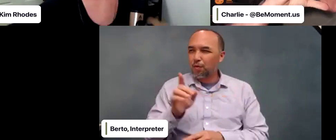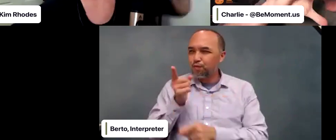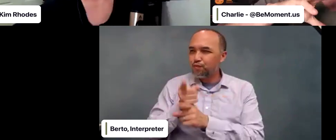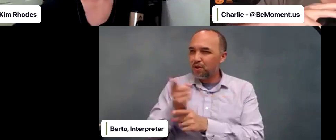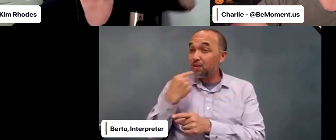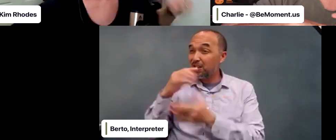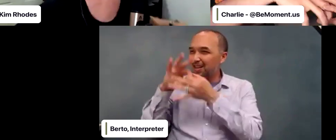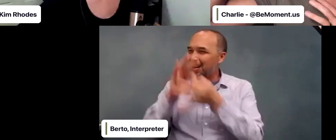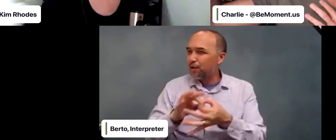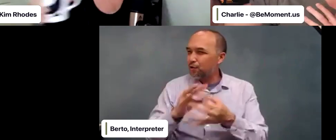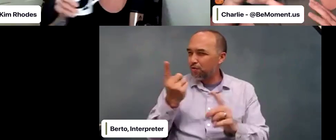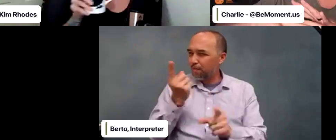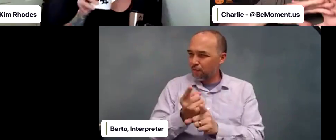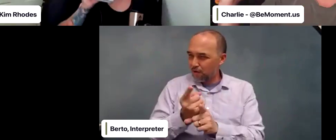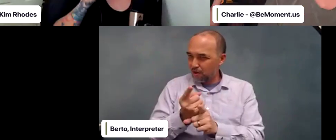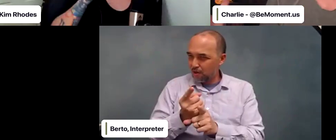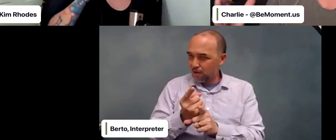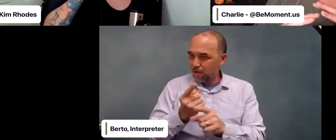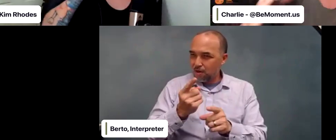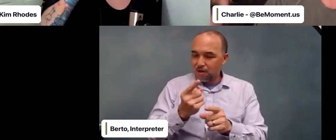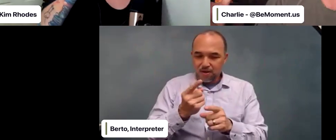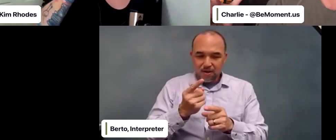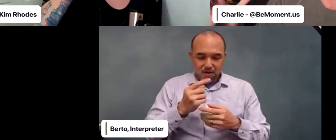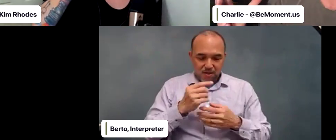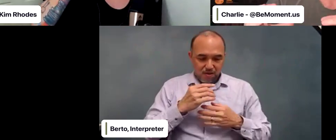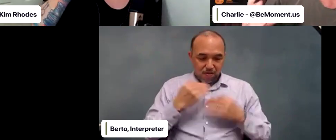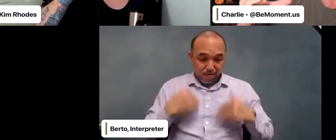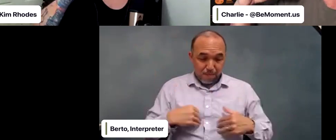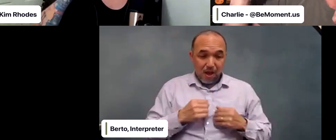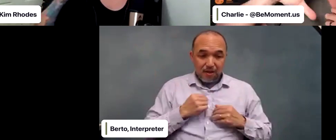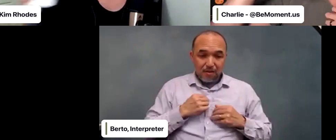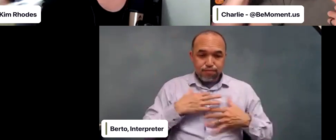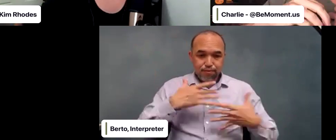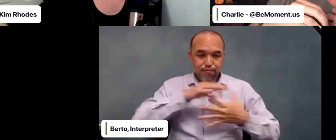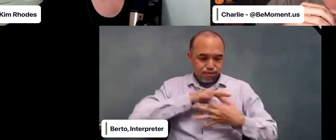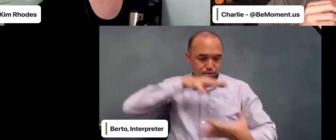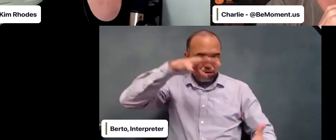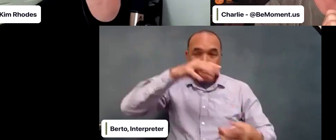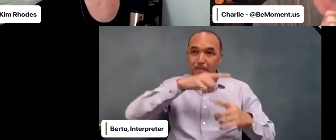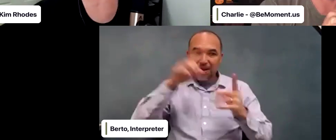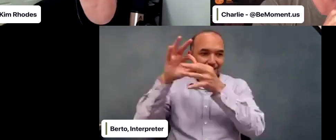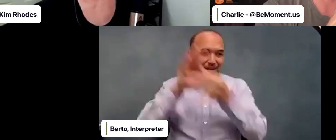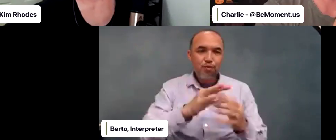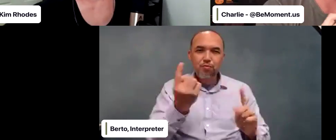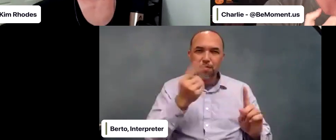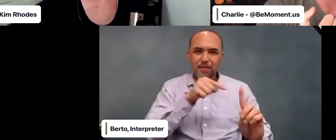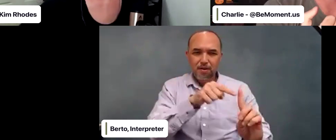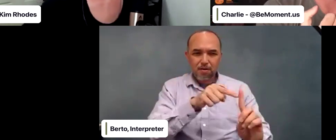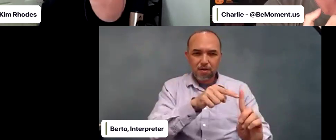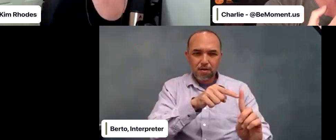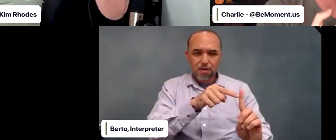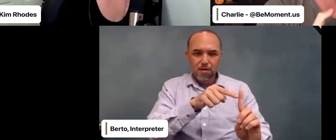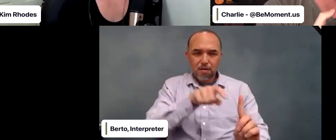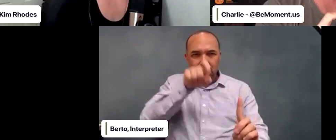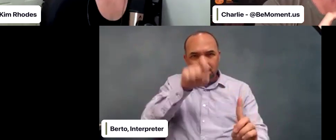there's yes, detaching from the body, being separate, being whole. In order for that not to happen, there needs to be some sort of attachment to that,